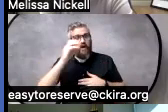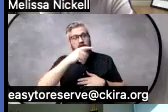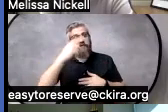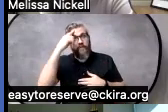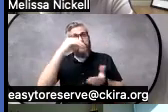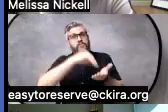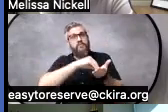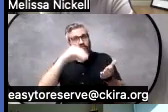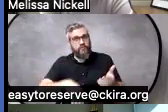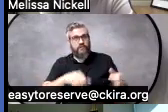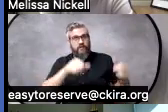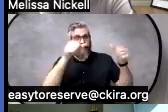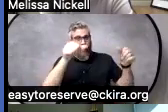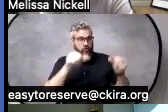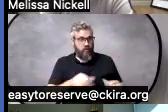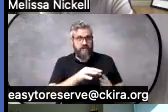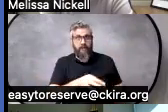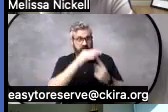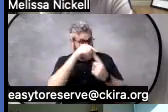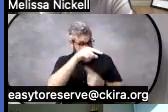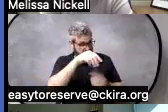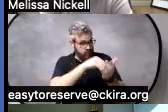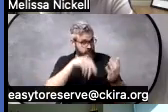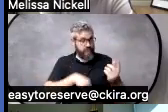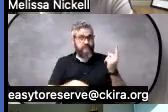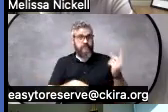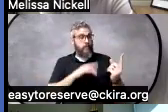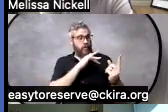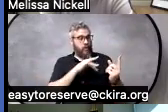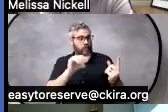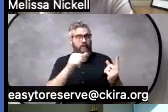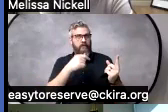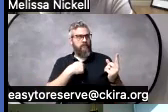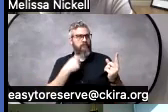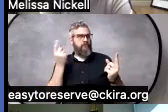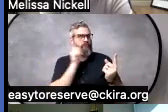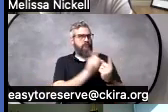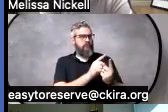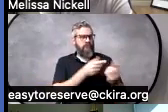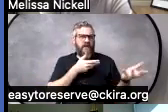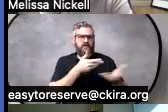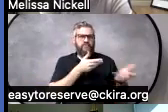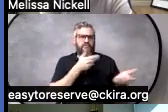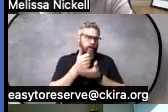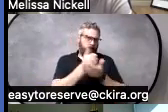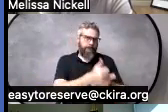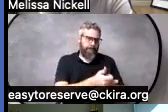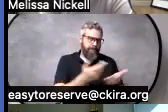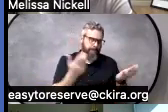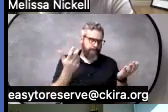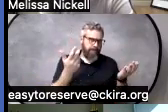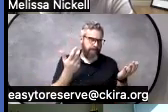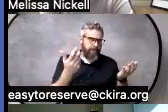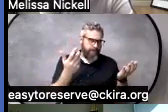posters, especially if it looks like the student doesn't have anyone talking to them, because to me, it's helpful to get them engaged. I mean, so it